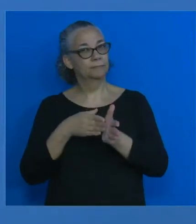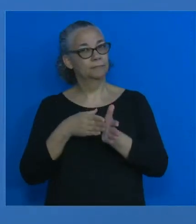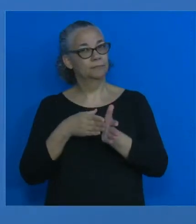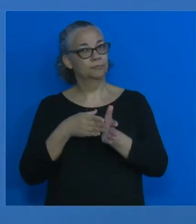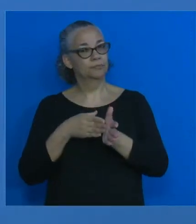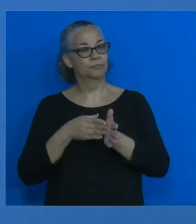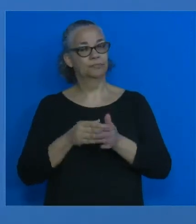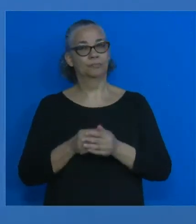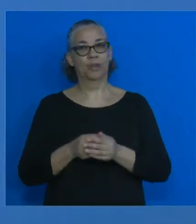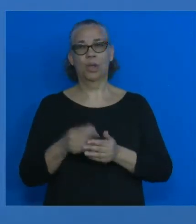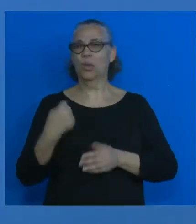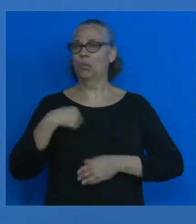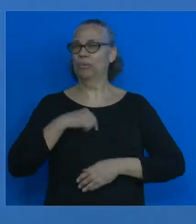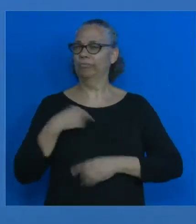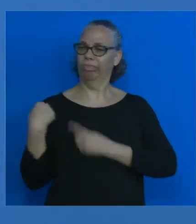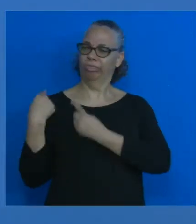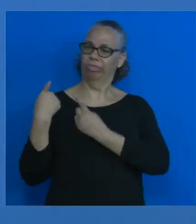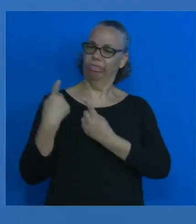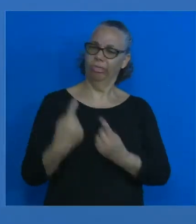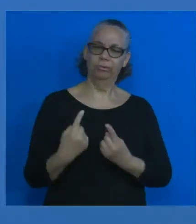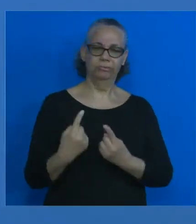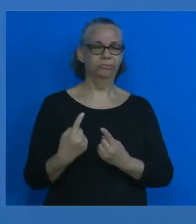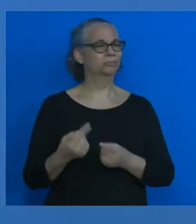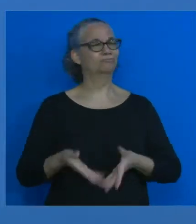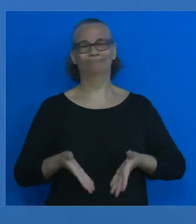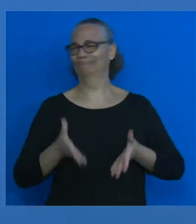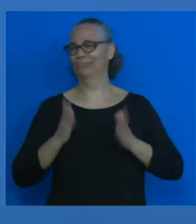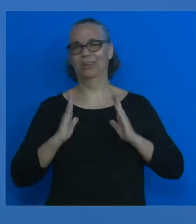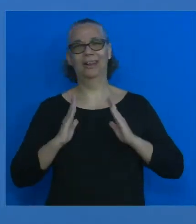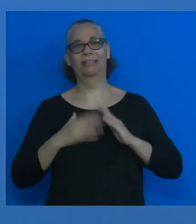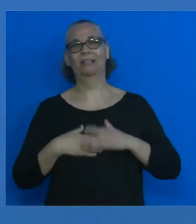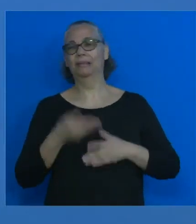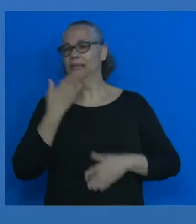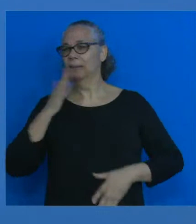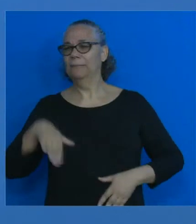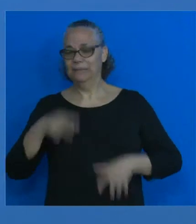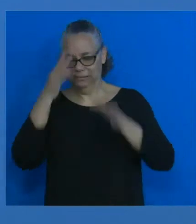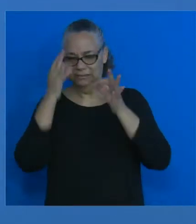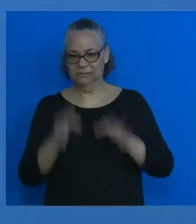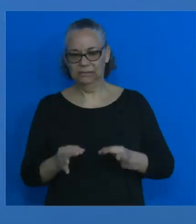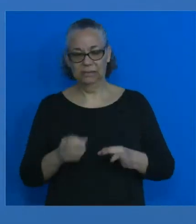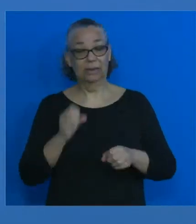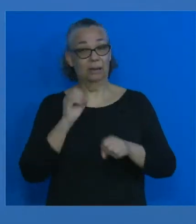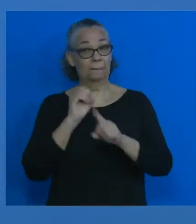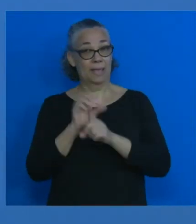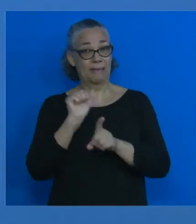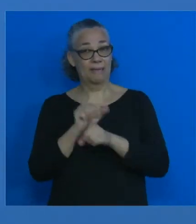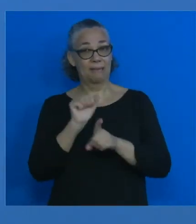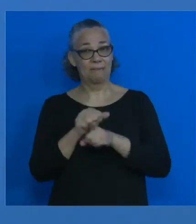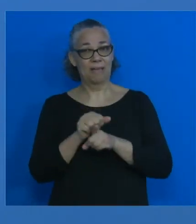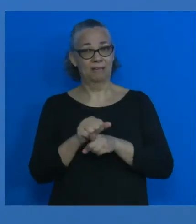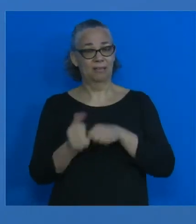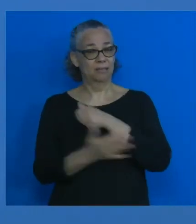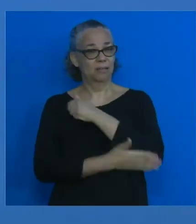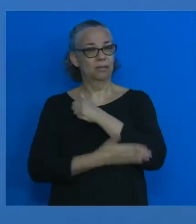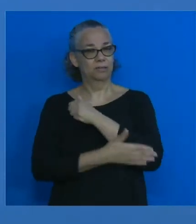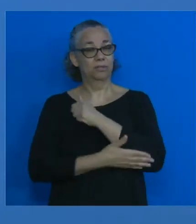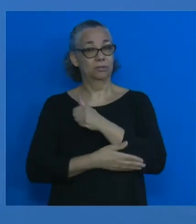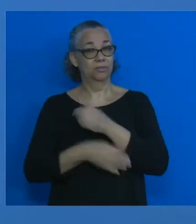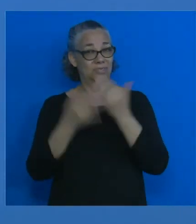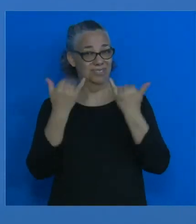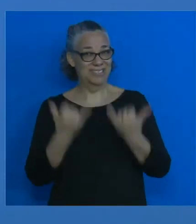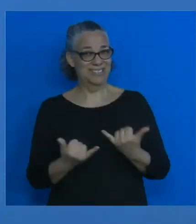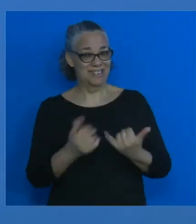We've come too far to allow the reckless decisions to impact the country. And so today, Cabinet has agreed to tighten some of